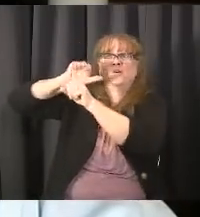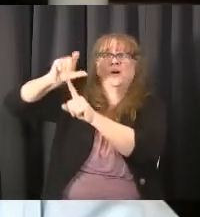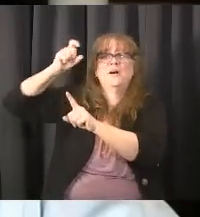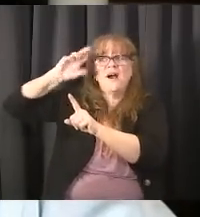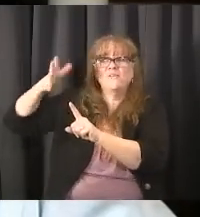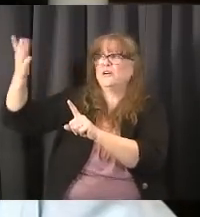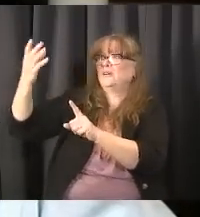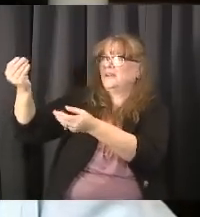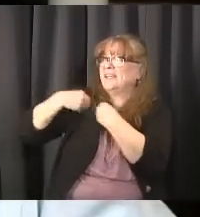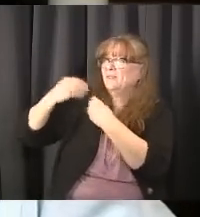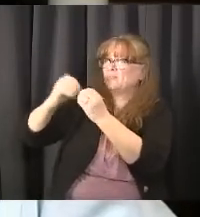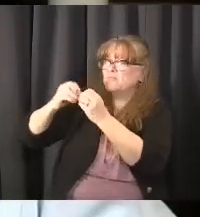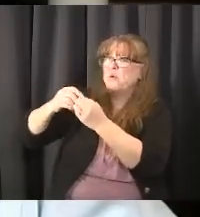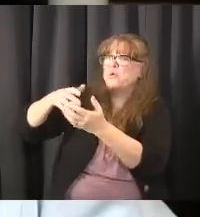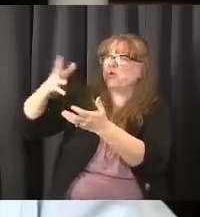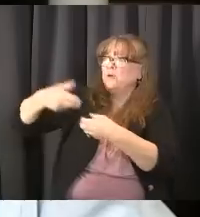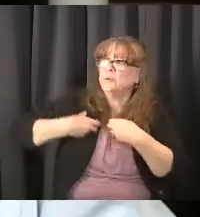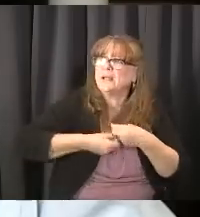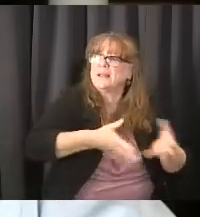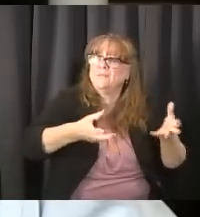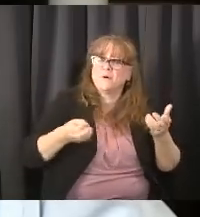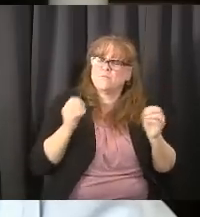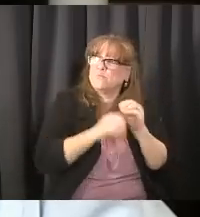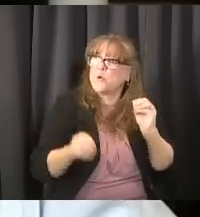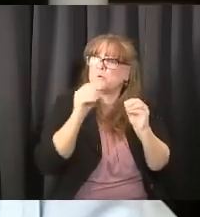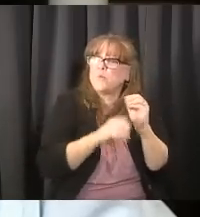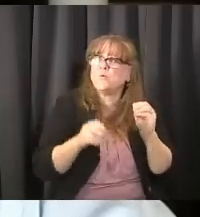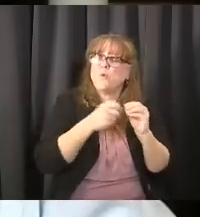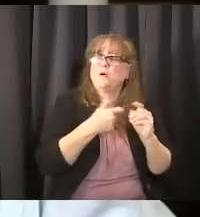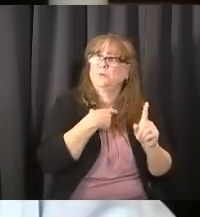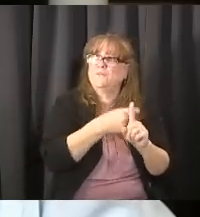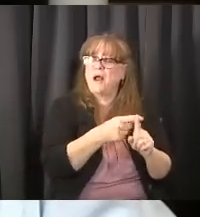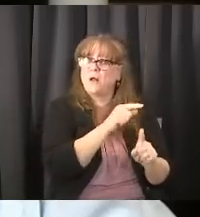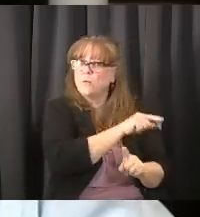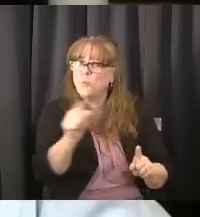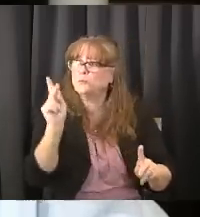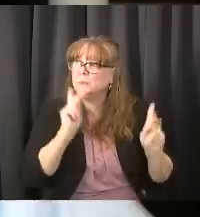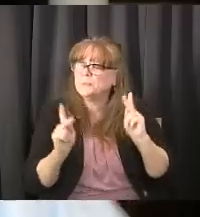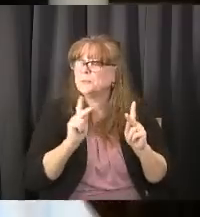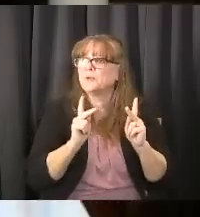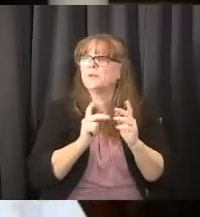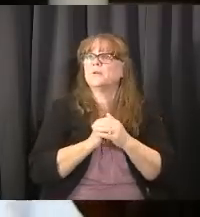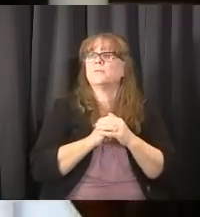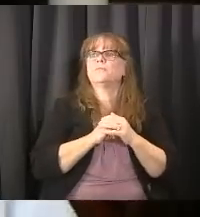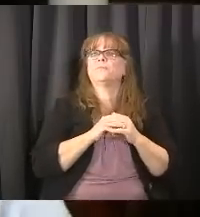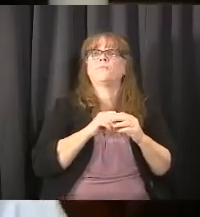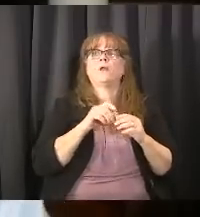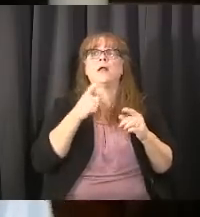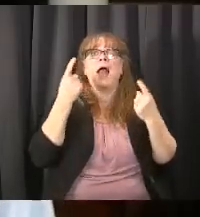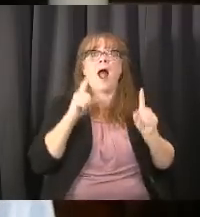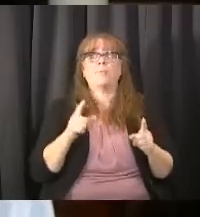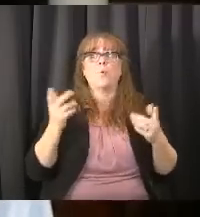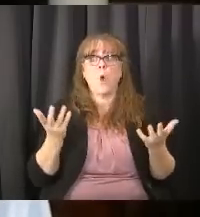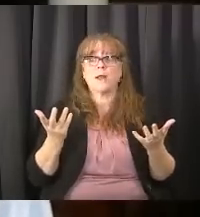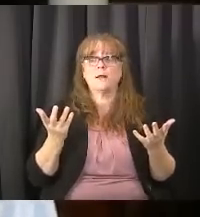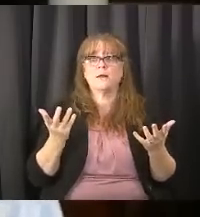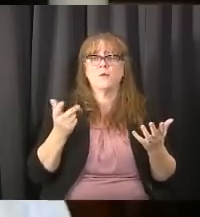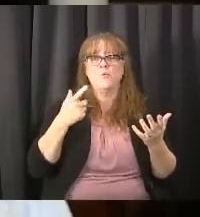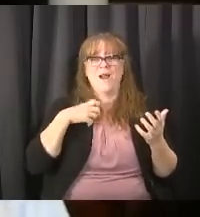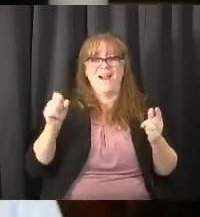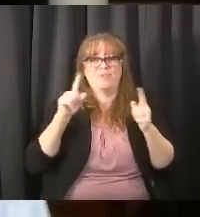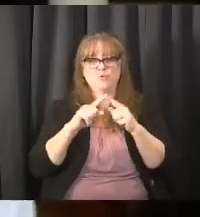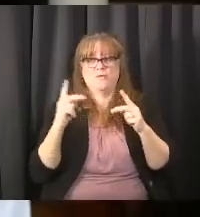arms. Now, to accomplish that, we have had to repurpose our staff. So that means our staff